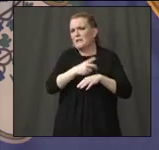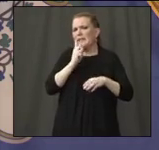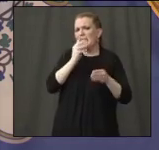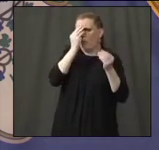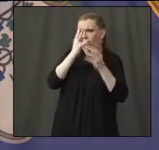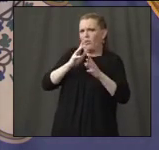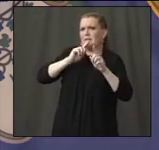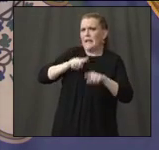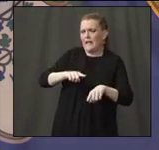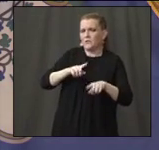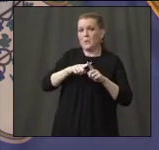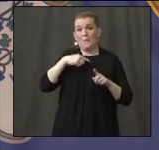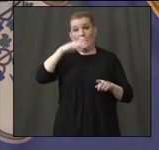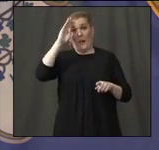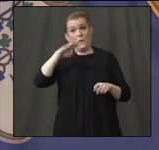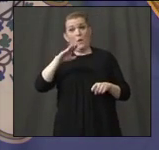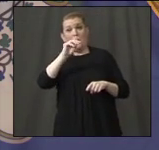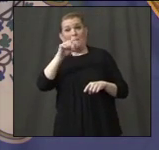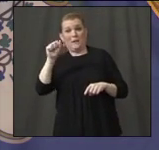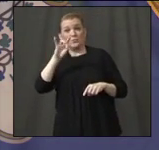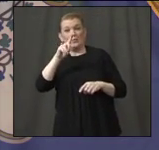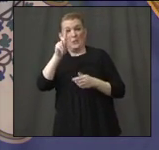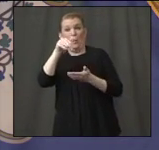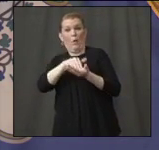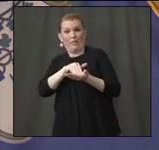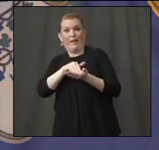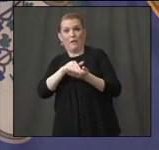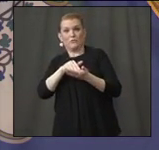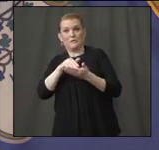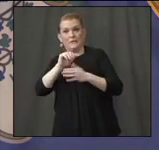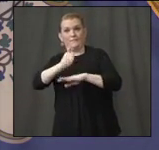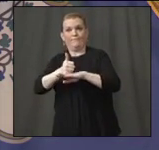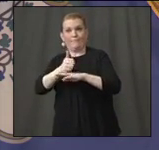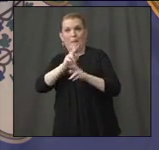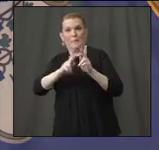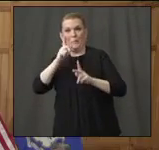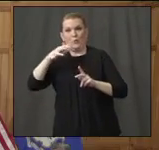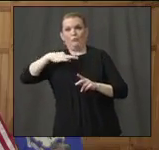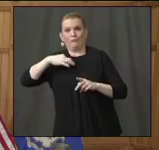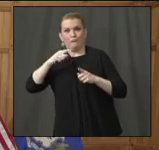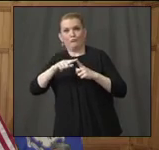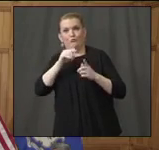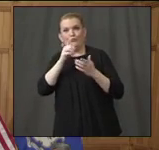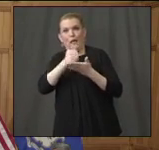metric. Okay, thank you. NBC Connecticut.